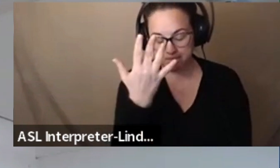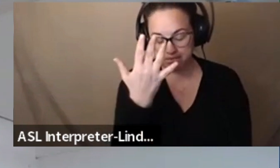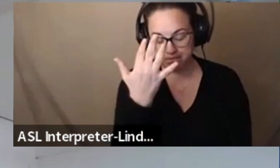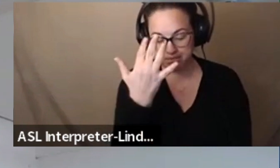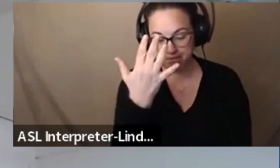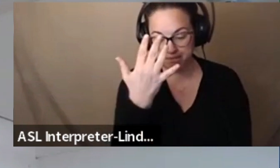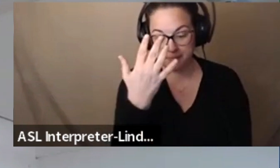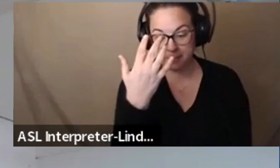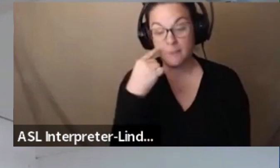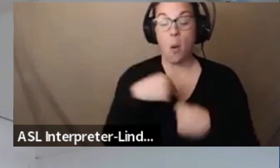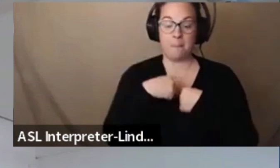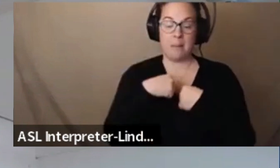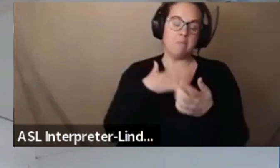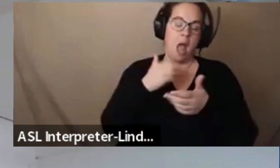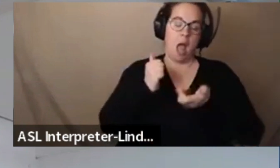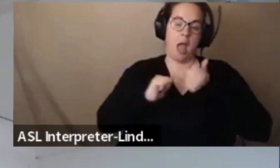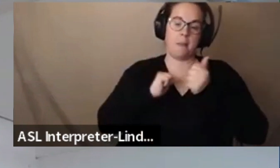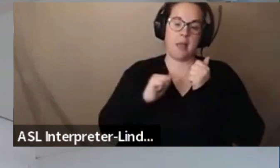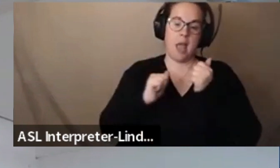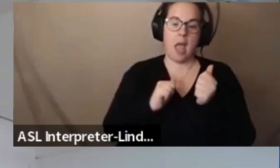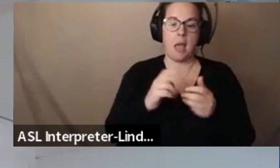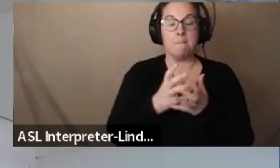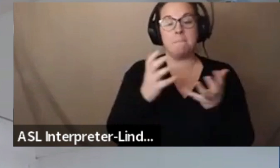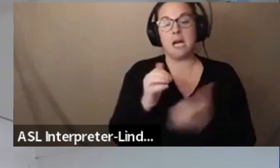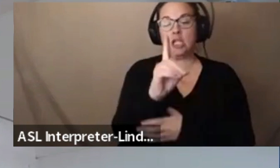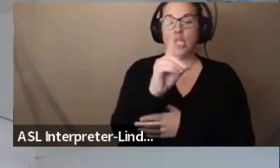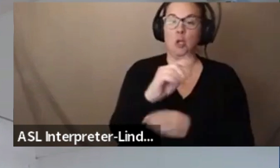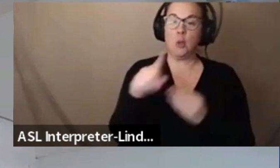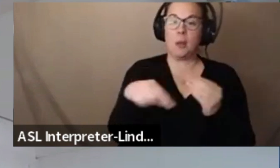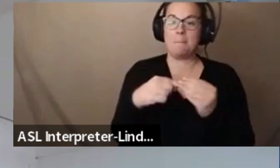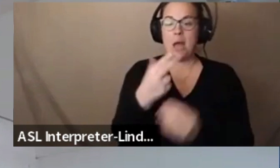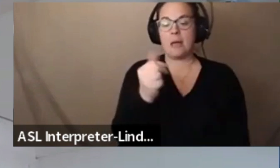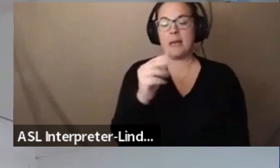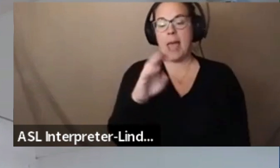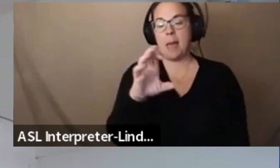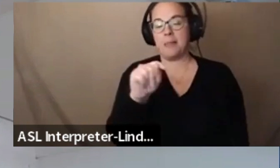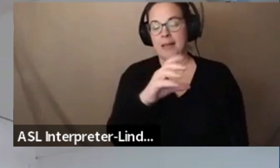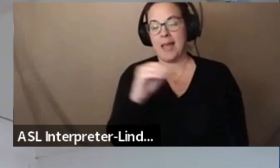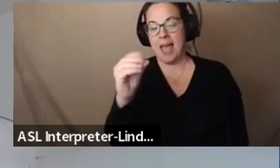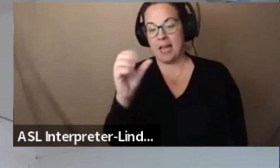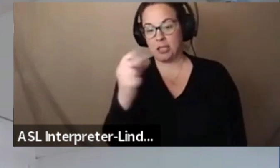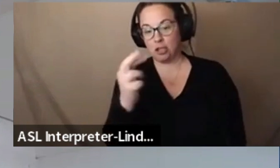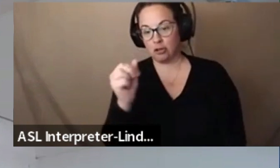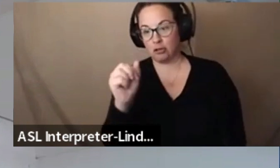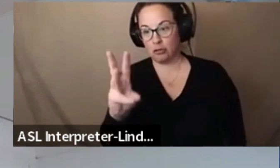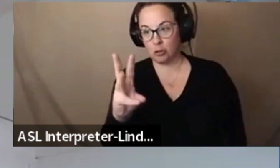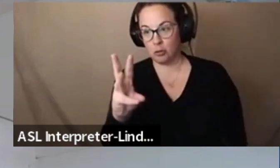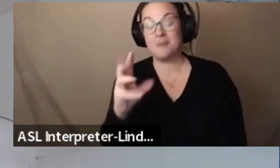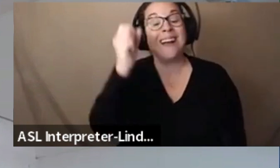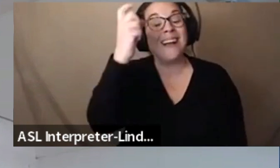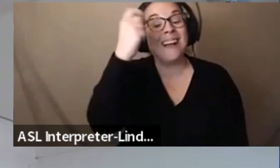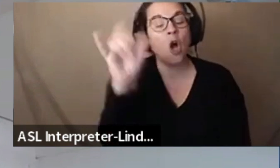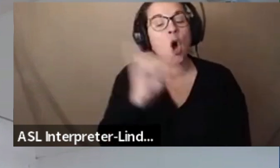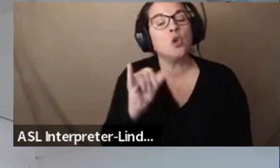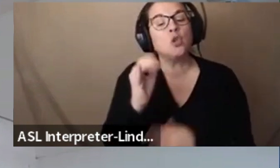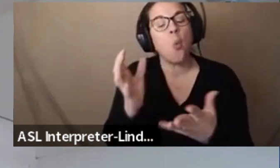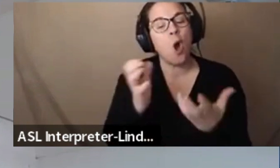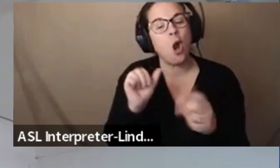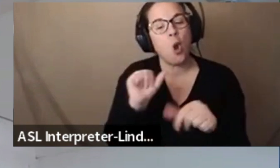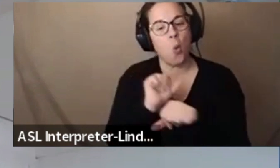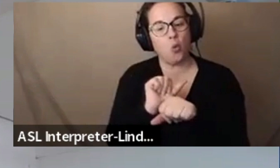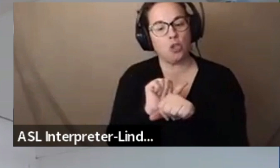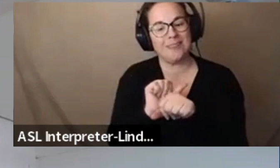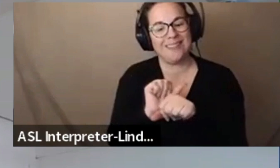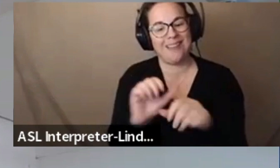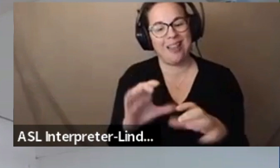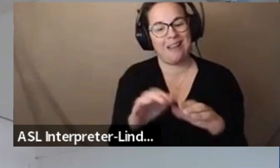much ado about Hamlet the Shrew project, I really wanted all the participants to be from working class backgrounds. And the reason